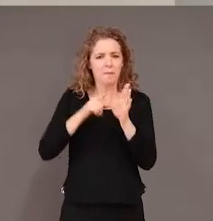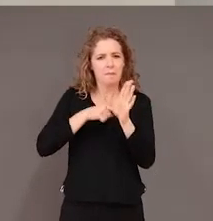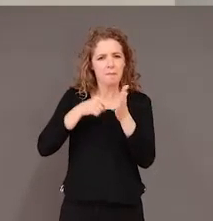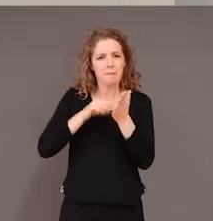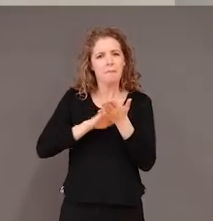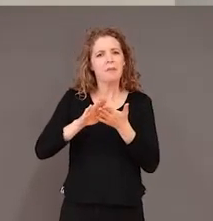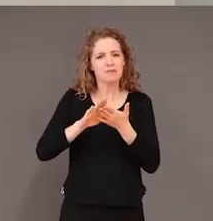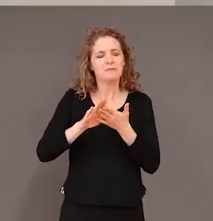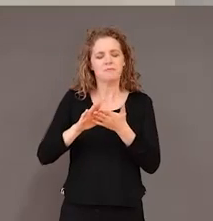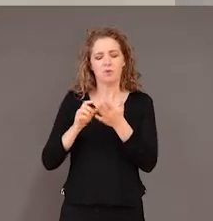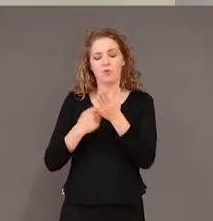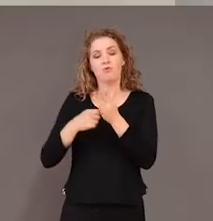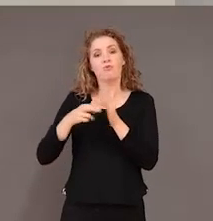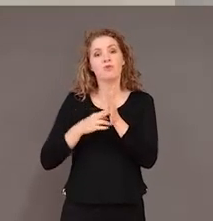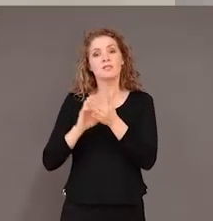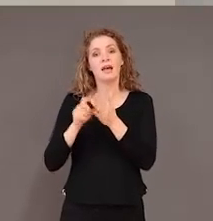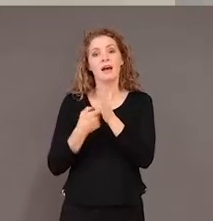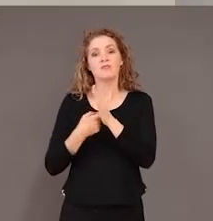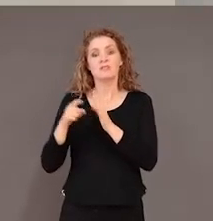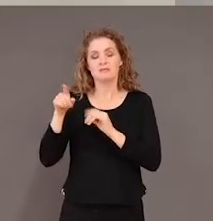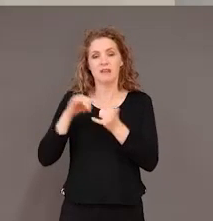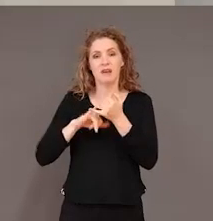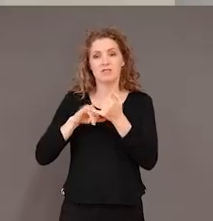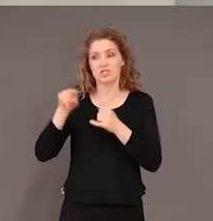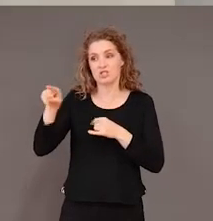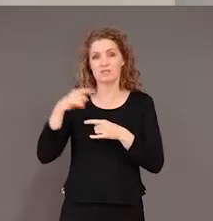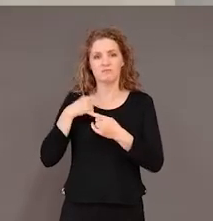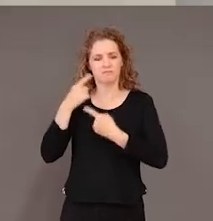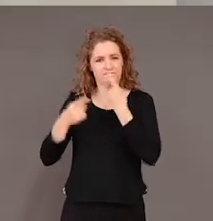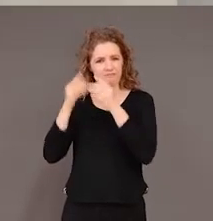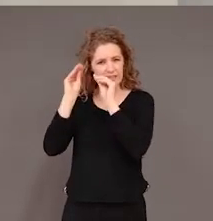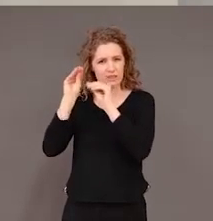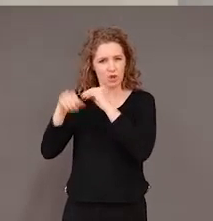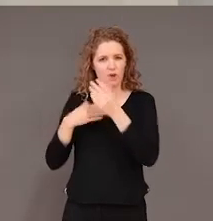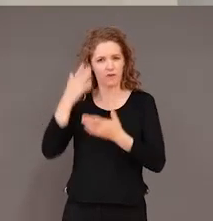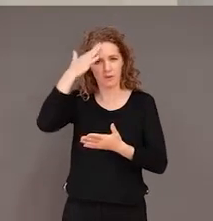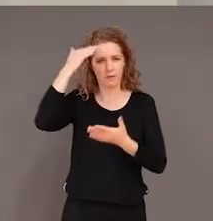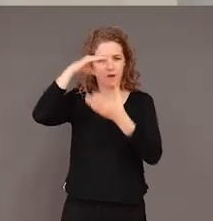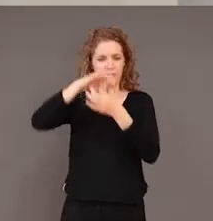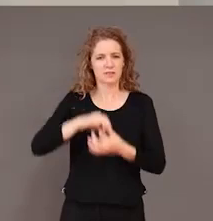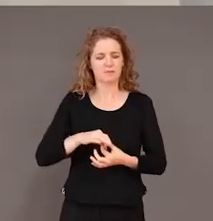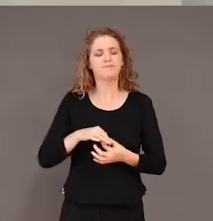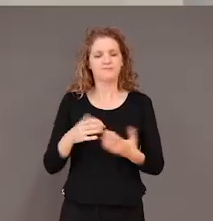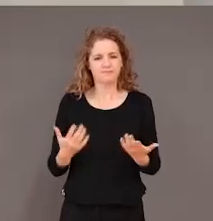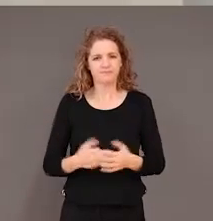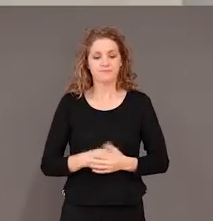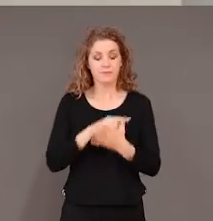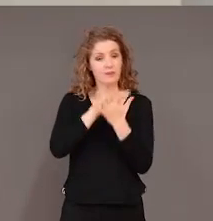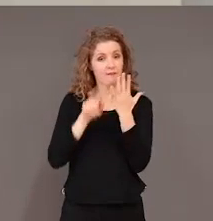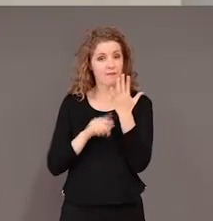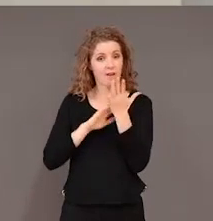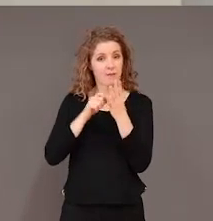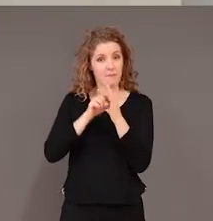as identified by Dr. Rose Harris, who is a leading Australian teacher and trainer in mindfulness. So the